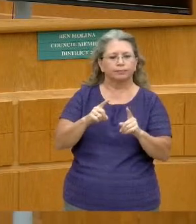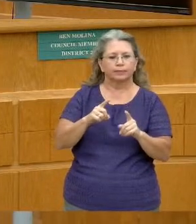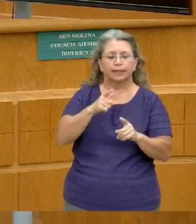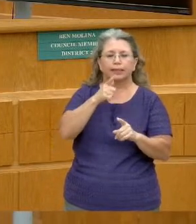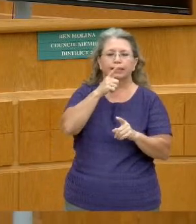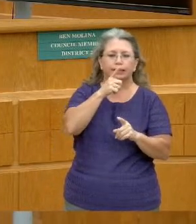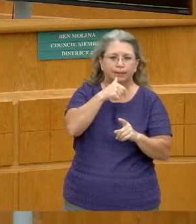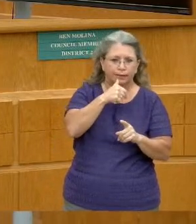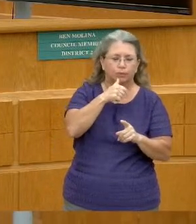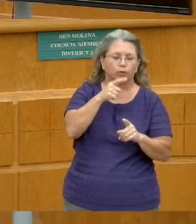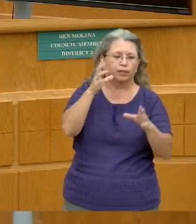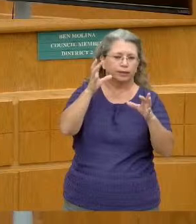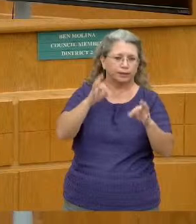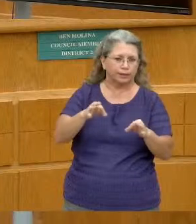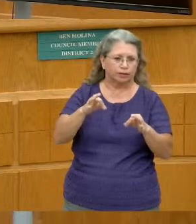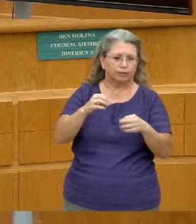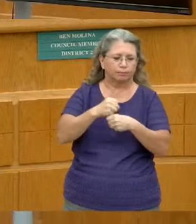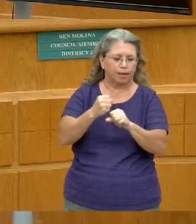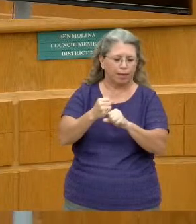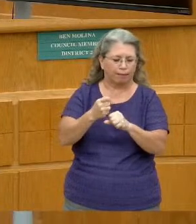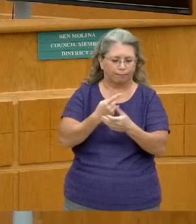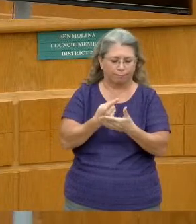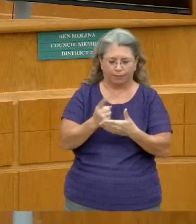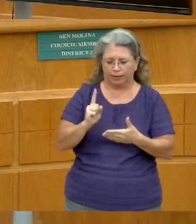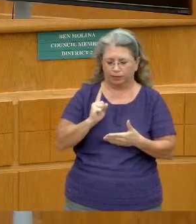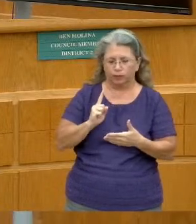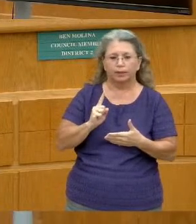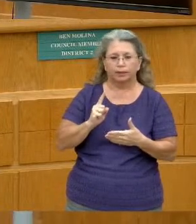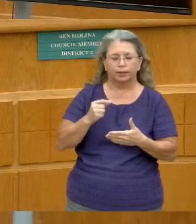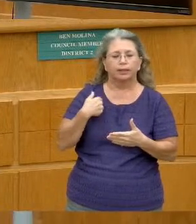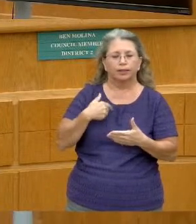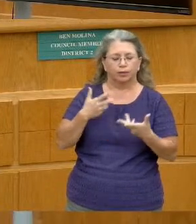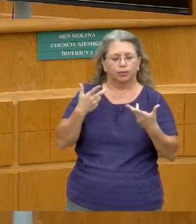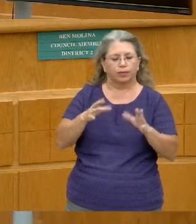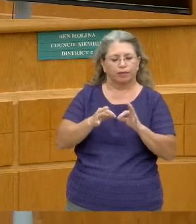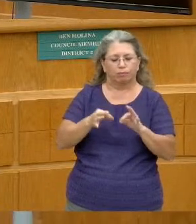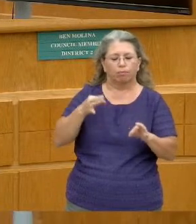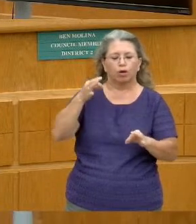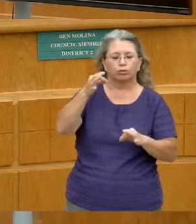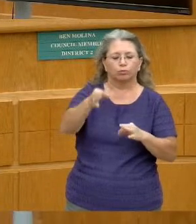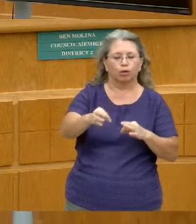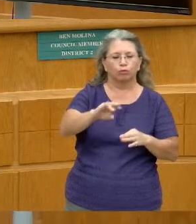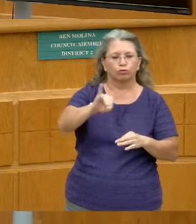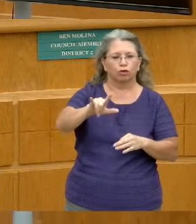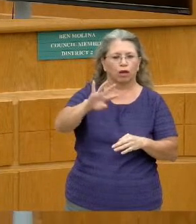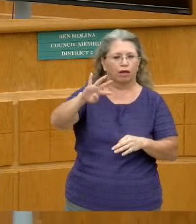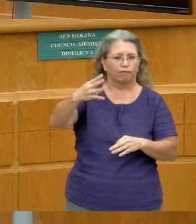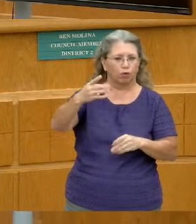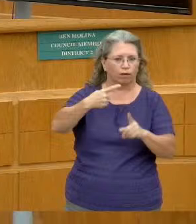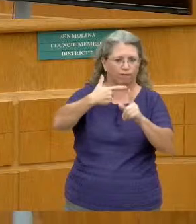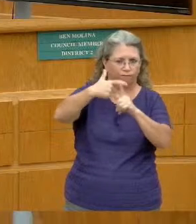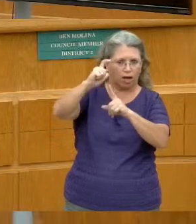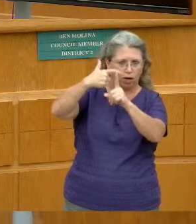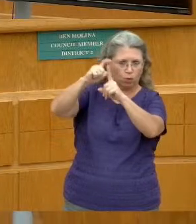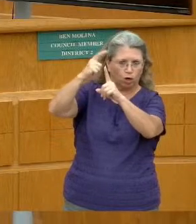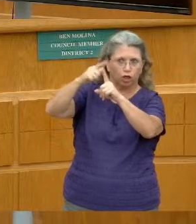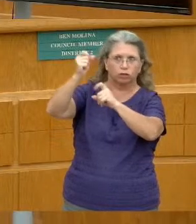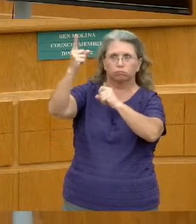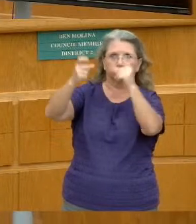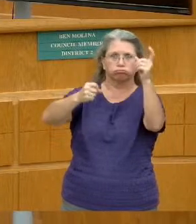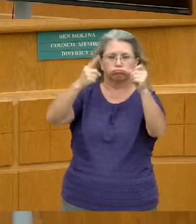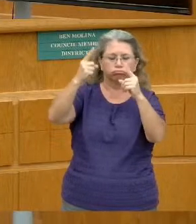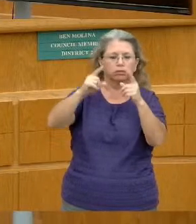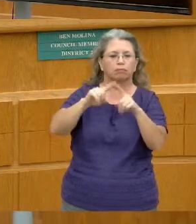decision that we had to make last week, but we have postponed the 4th of July fireworks. But what this does is present us